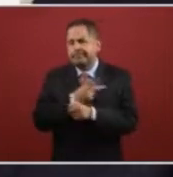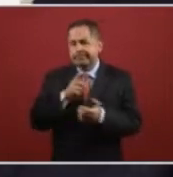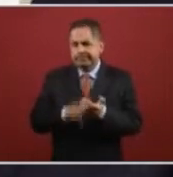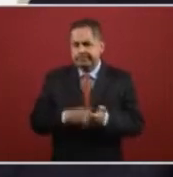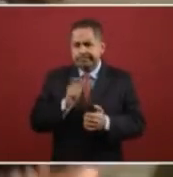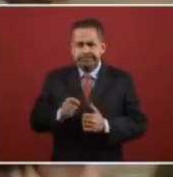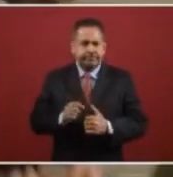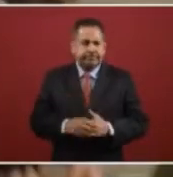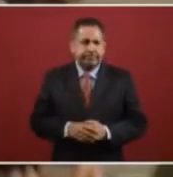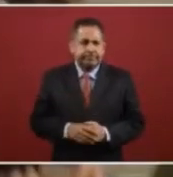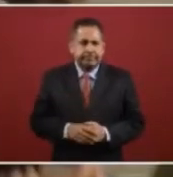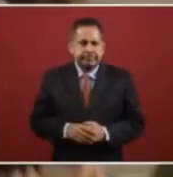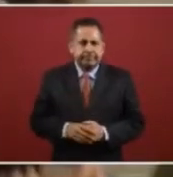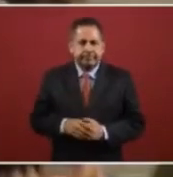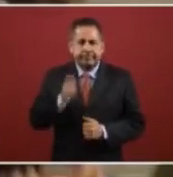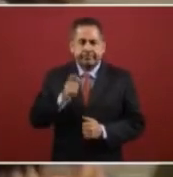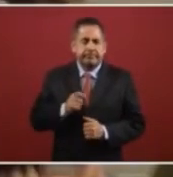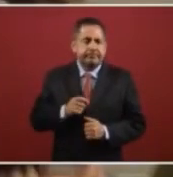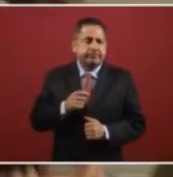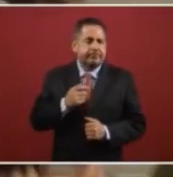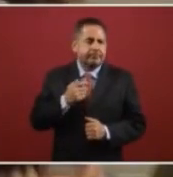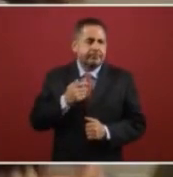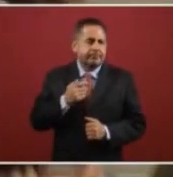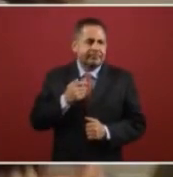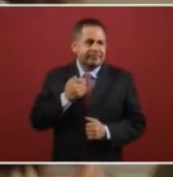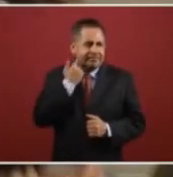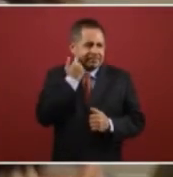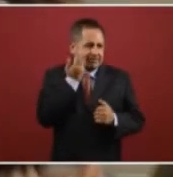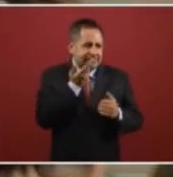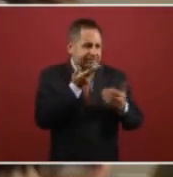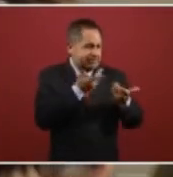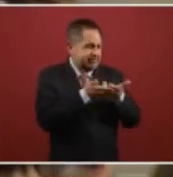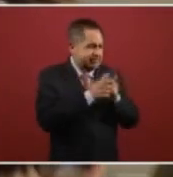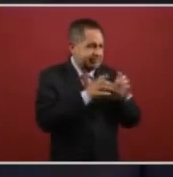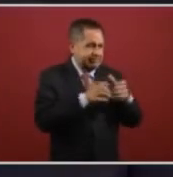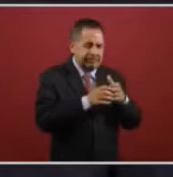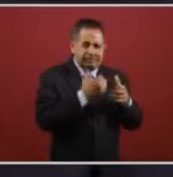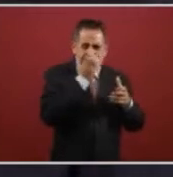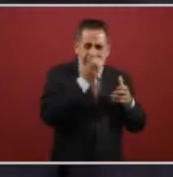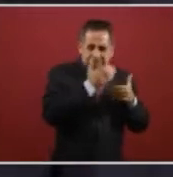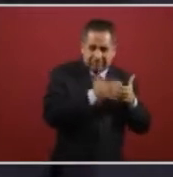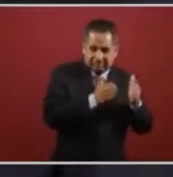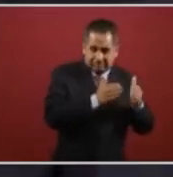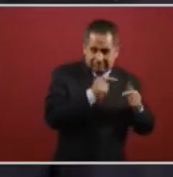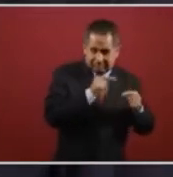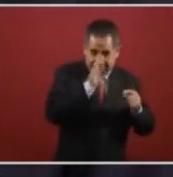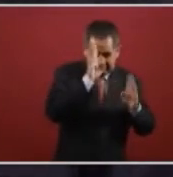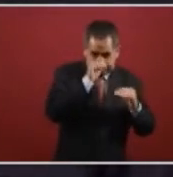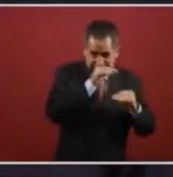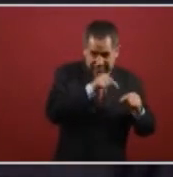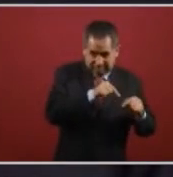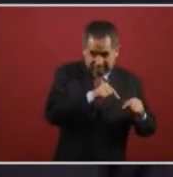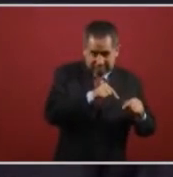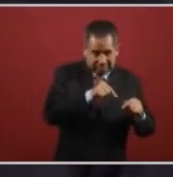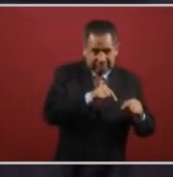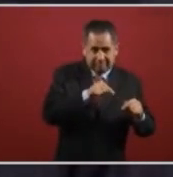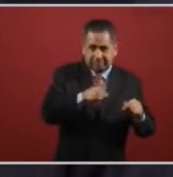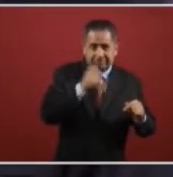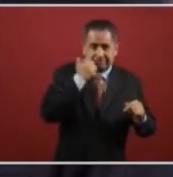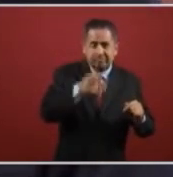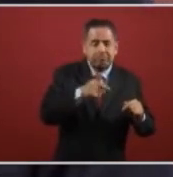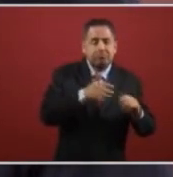because as it happens, that the conservatives or opposers